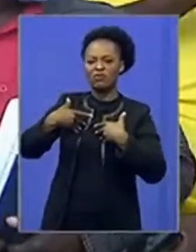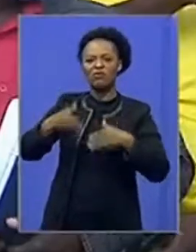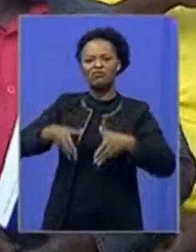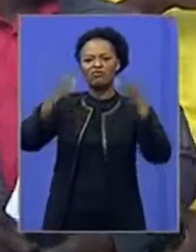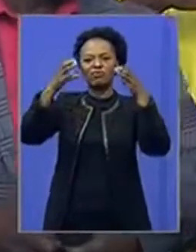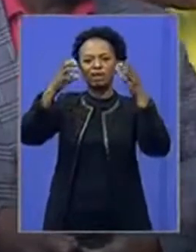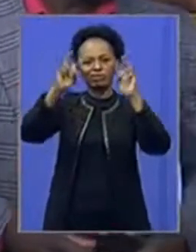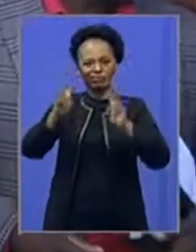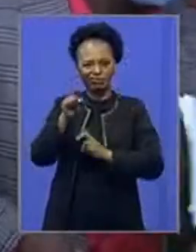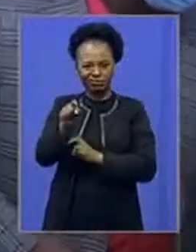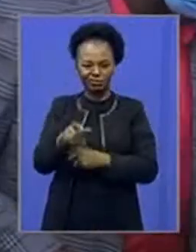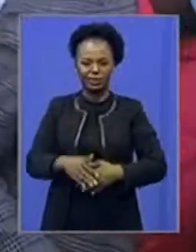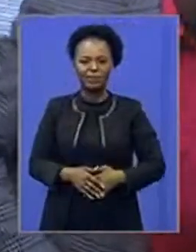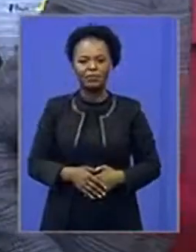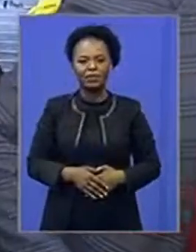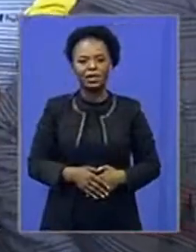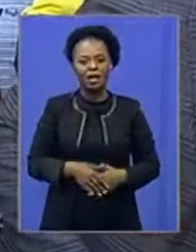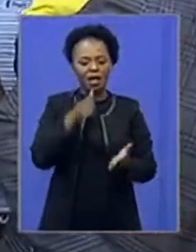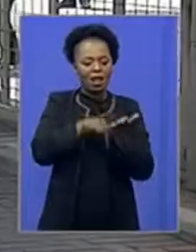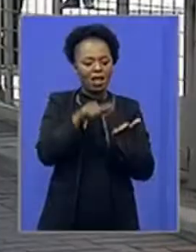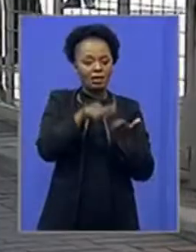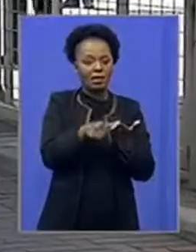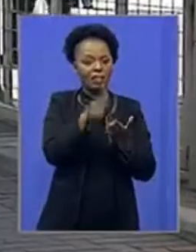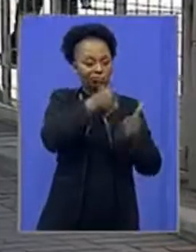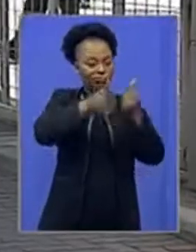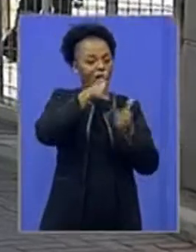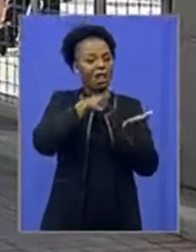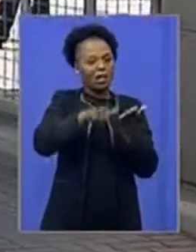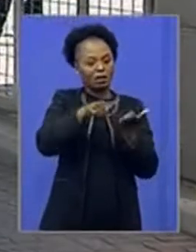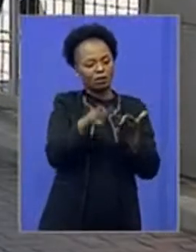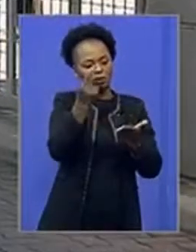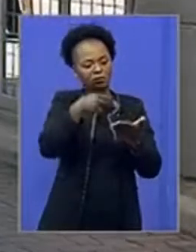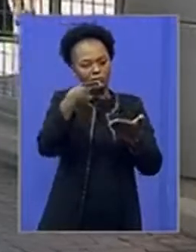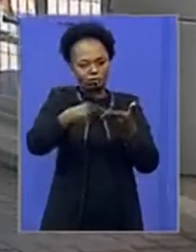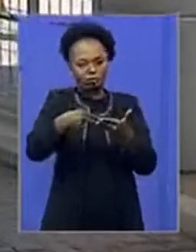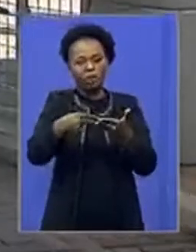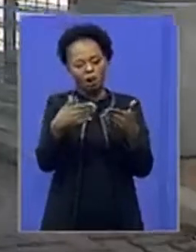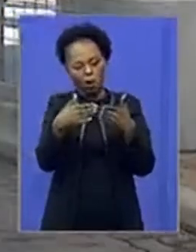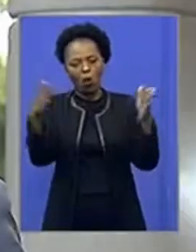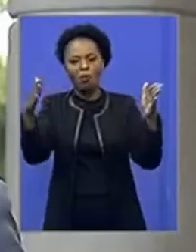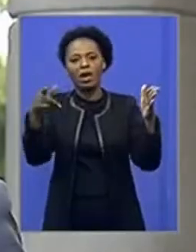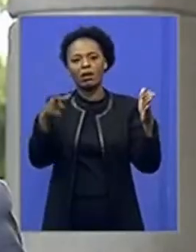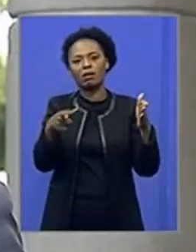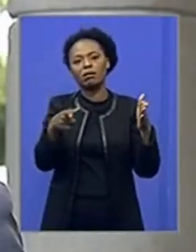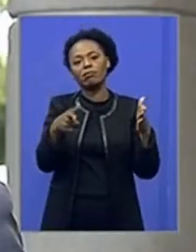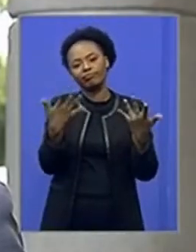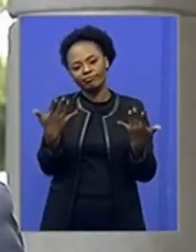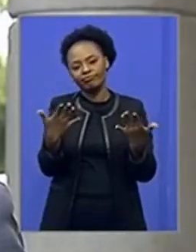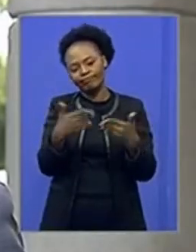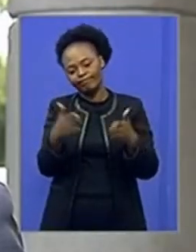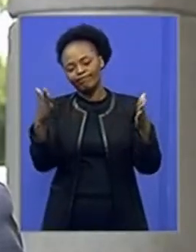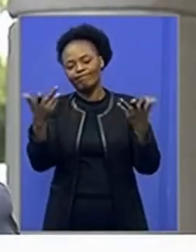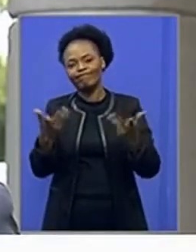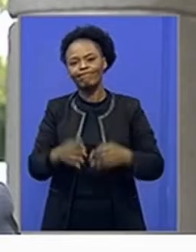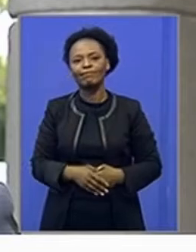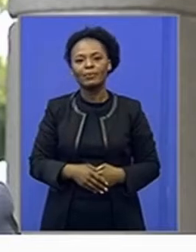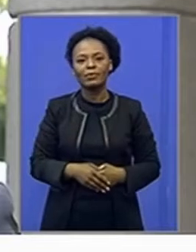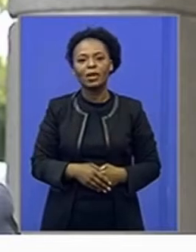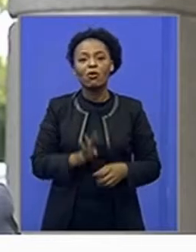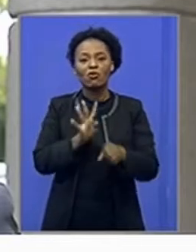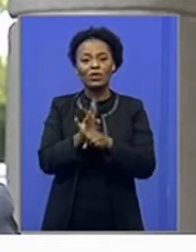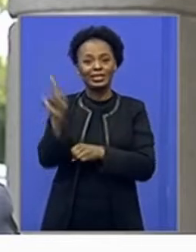Ba ile ba signa memorandum gomme dikgoro tša bulega. Badudi ba Emfuleni ba file Eskom matšatši a 14